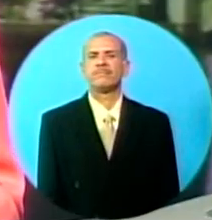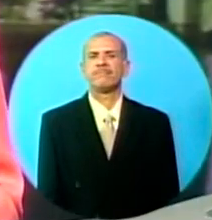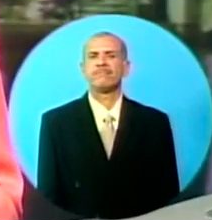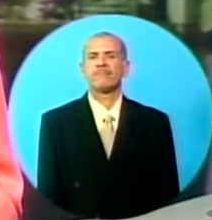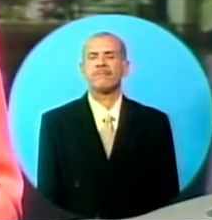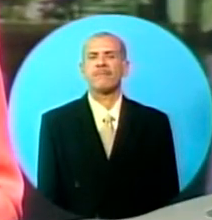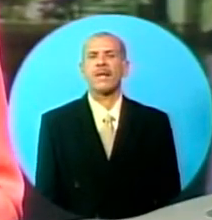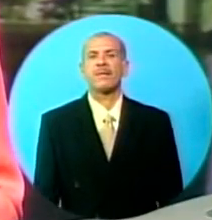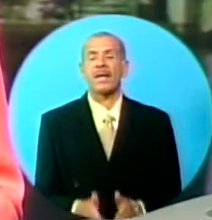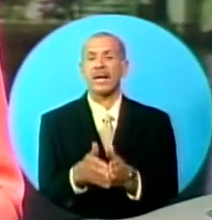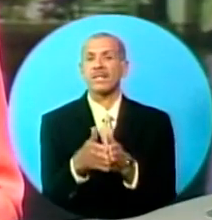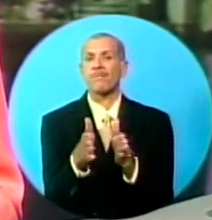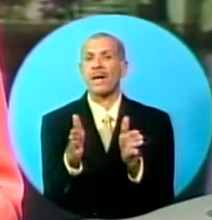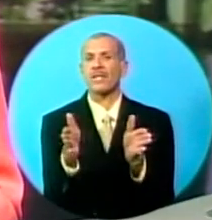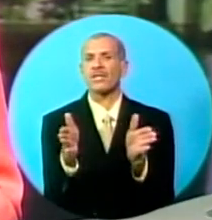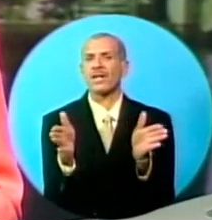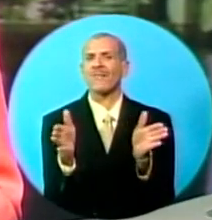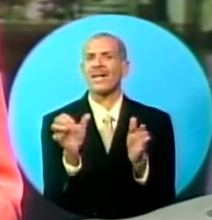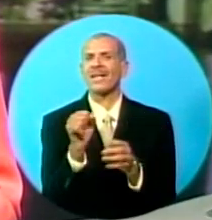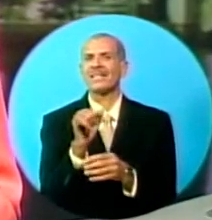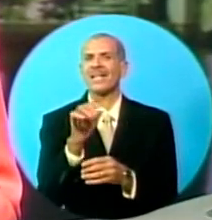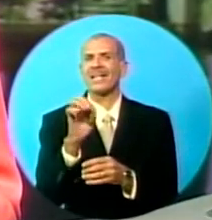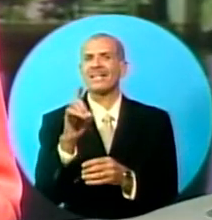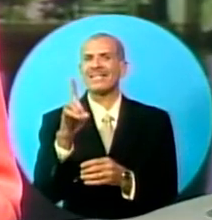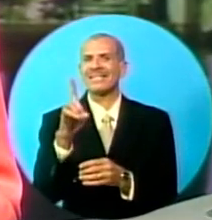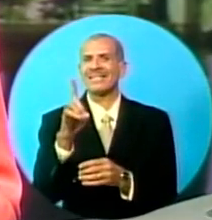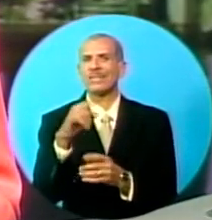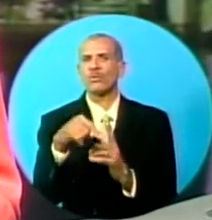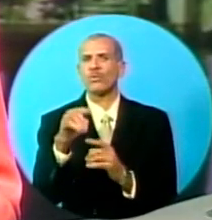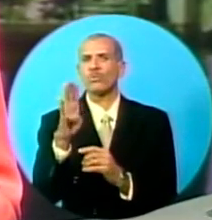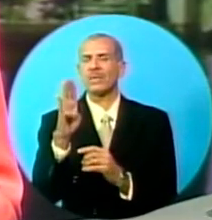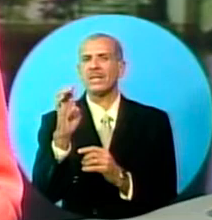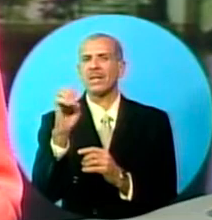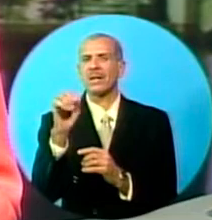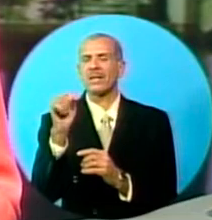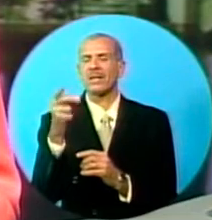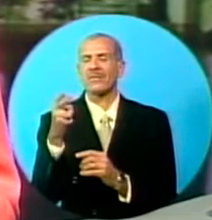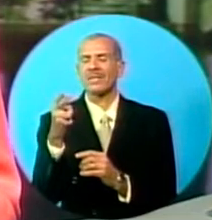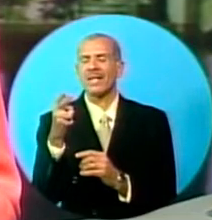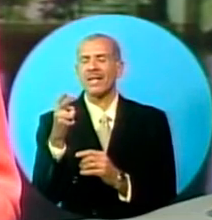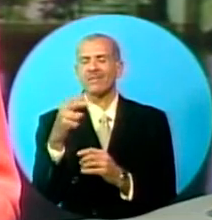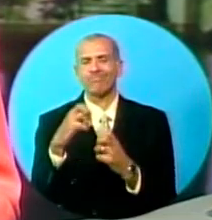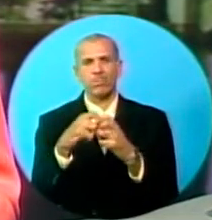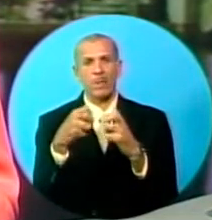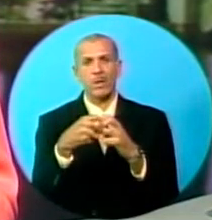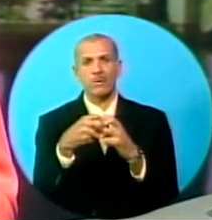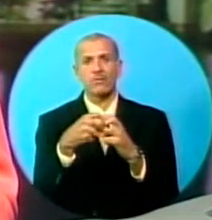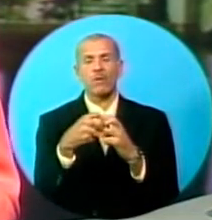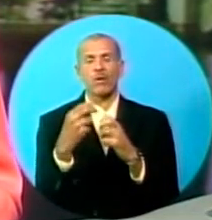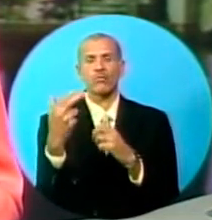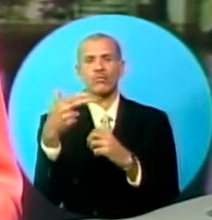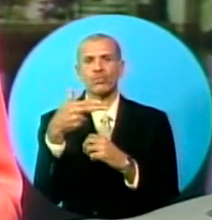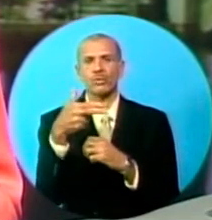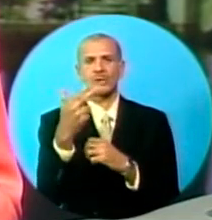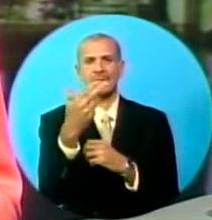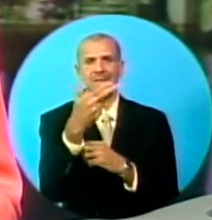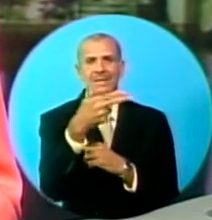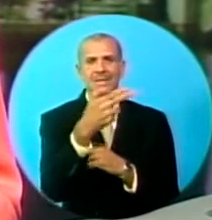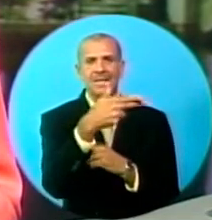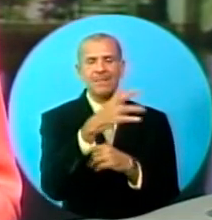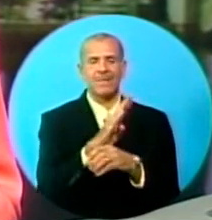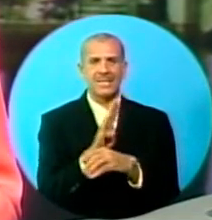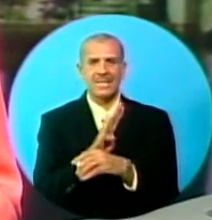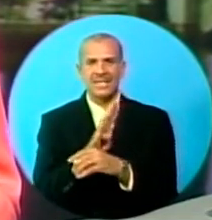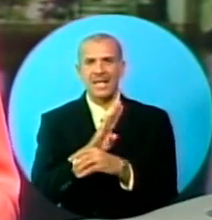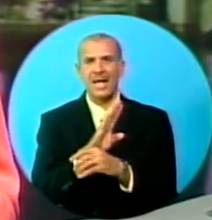The expansion of sand to berths in the careenage is proving to be a major headache for local cruising businesses. And the Barbados